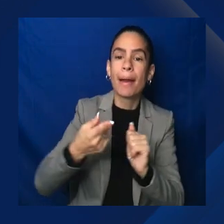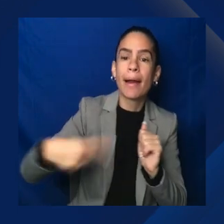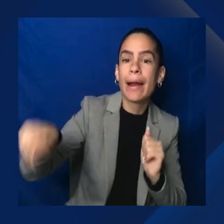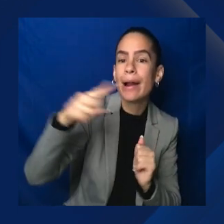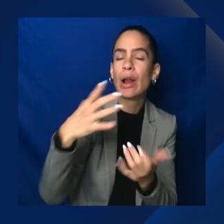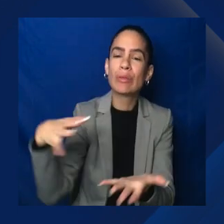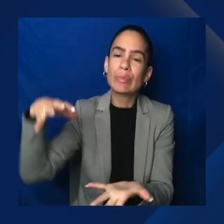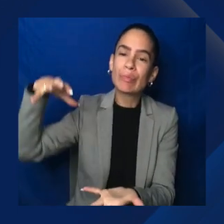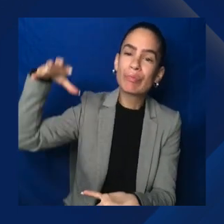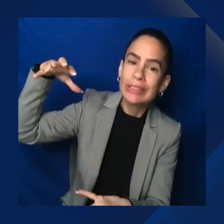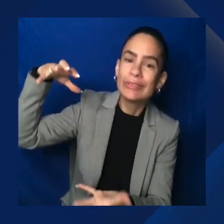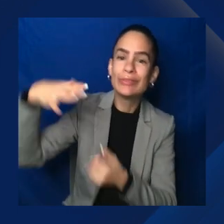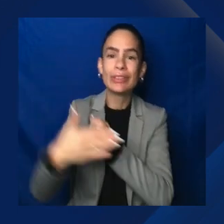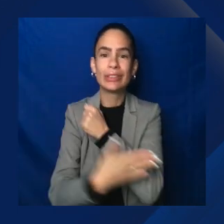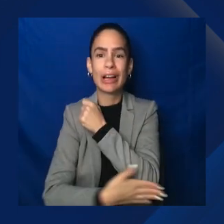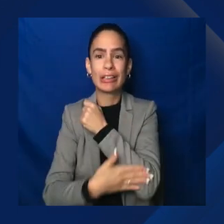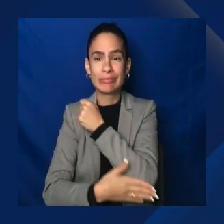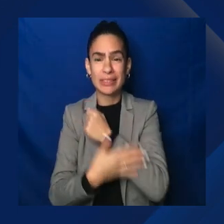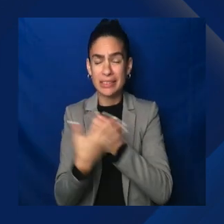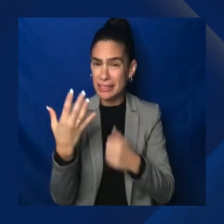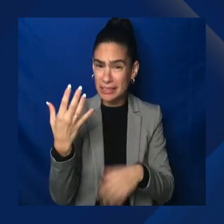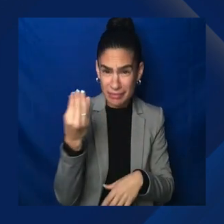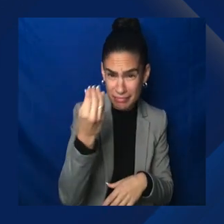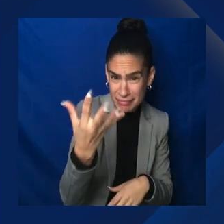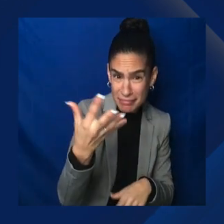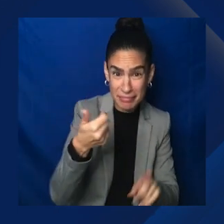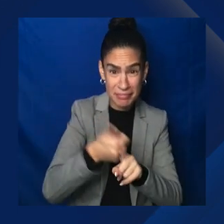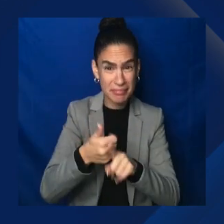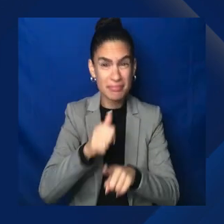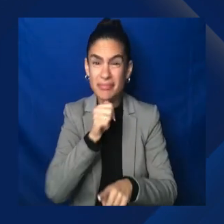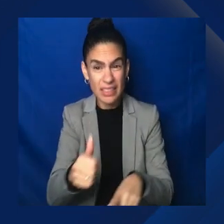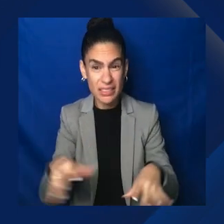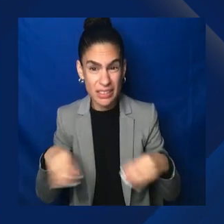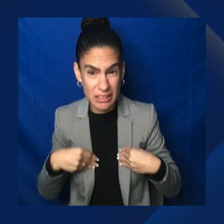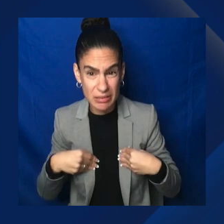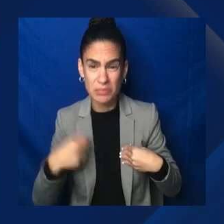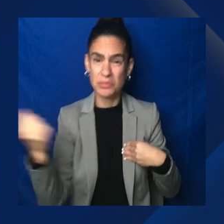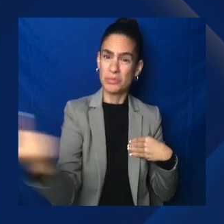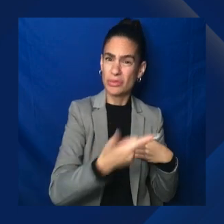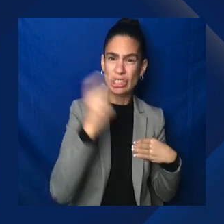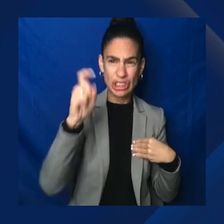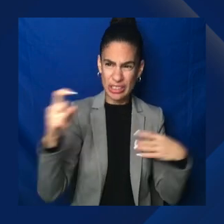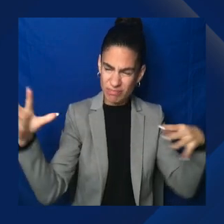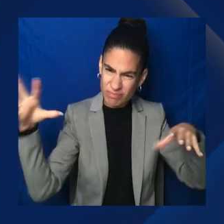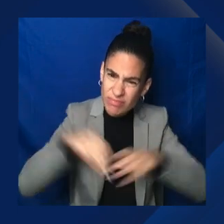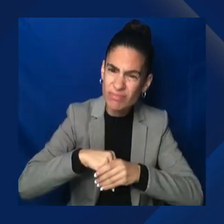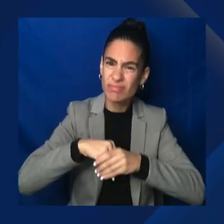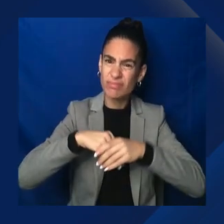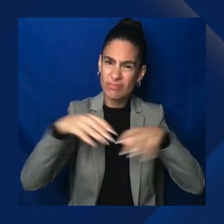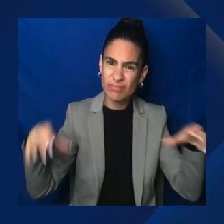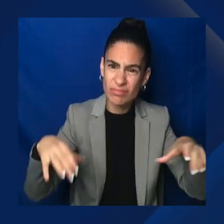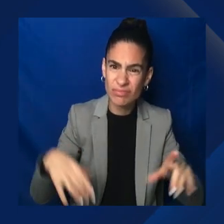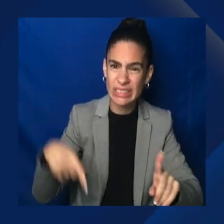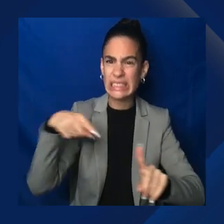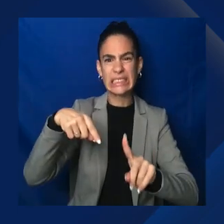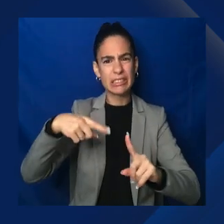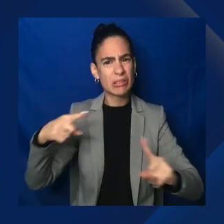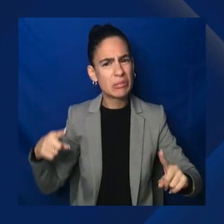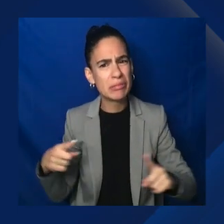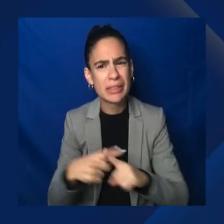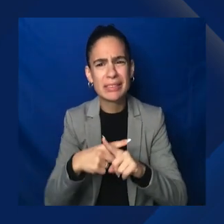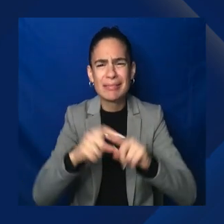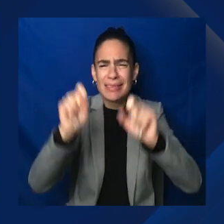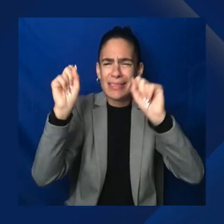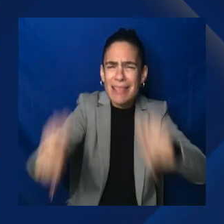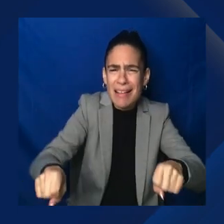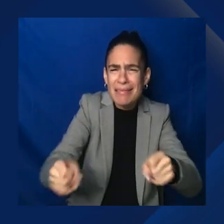be invested in maternal health because, first of all, it's a crisis that is solvable. This is what I always want to